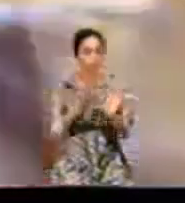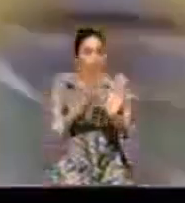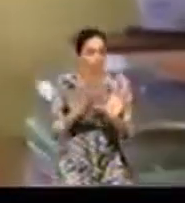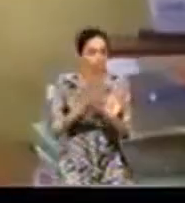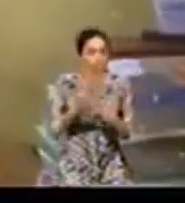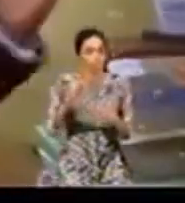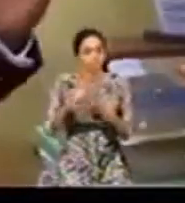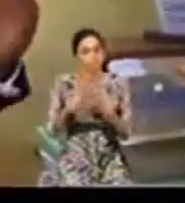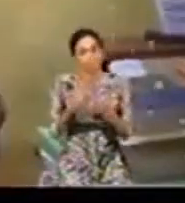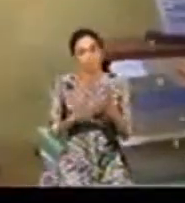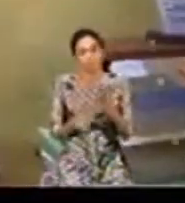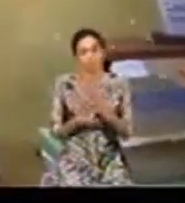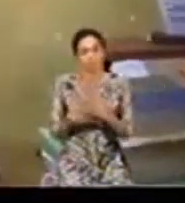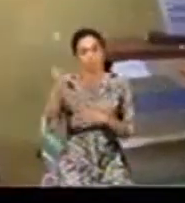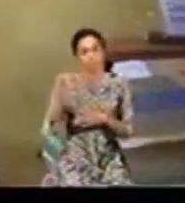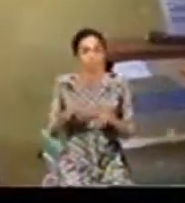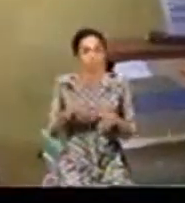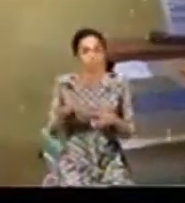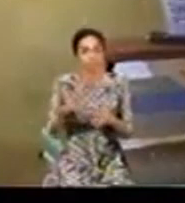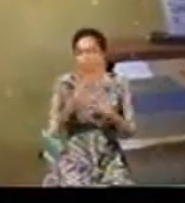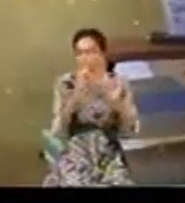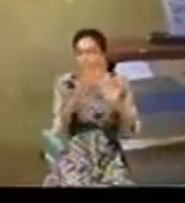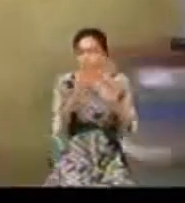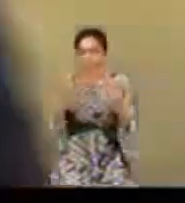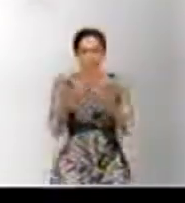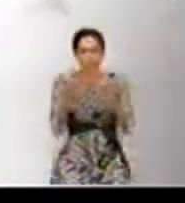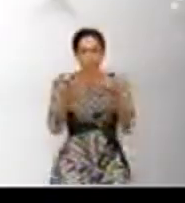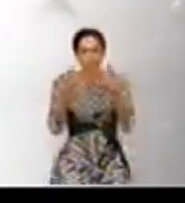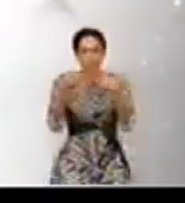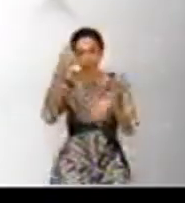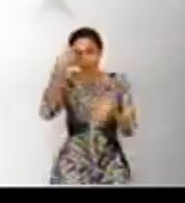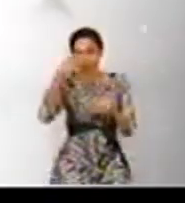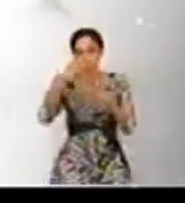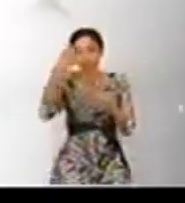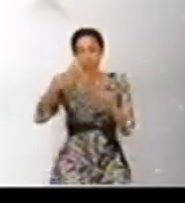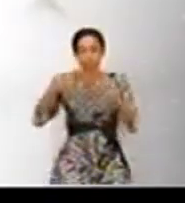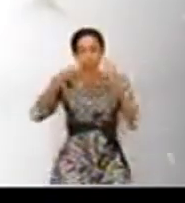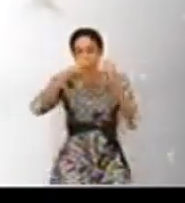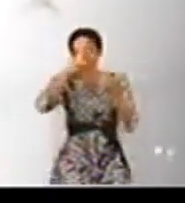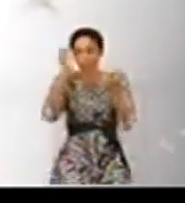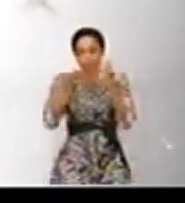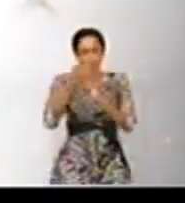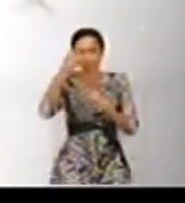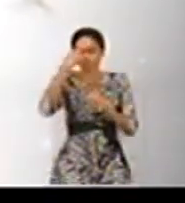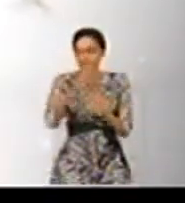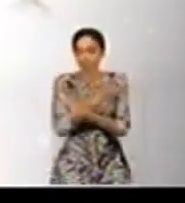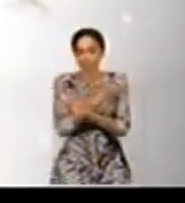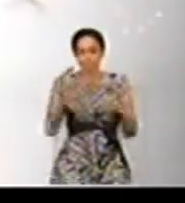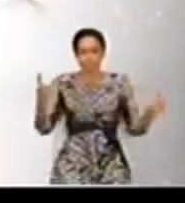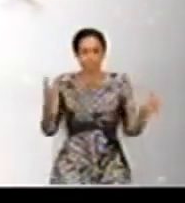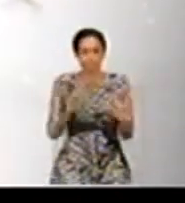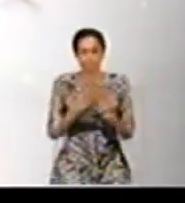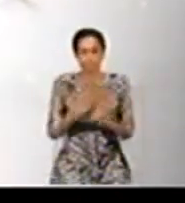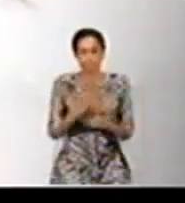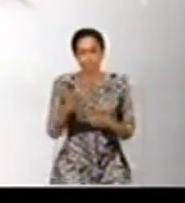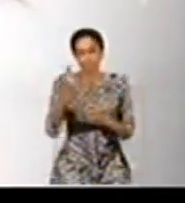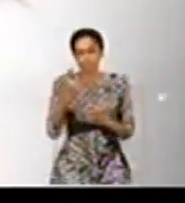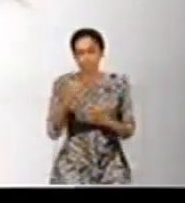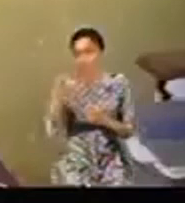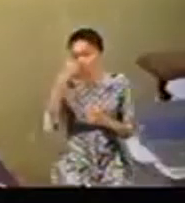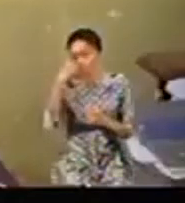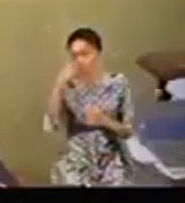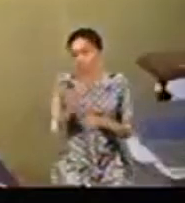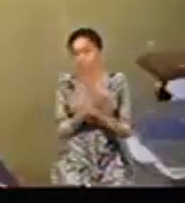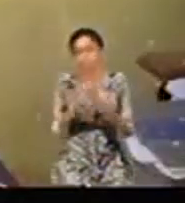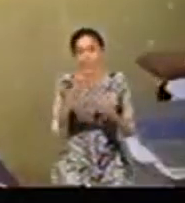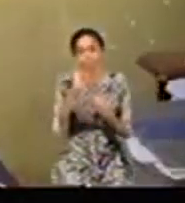crusade. God bless you as you come for total transformation, for deliverance, for healing, and for the salvation of your soul.